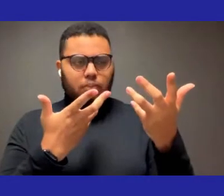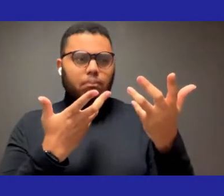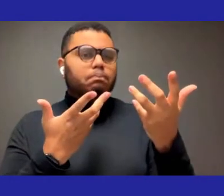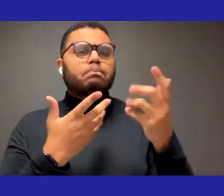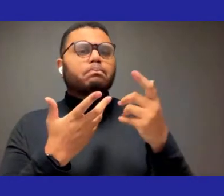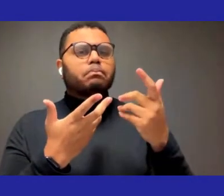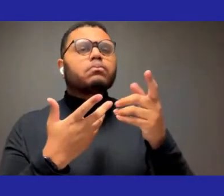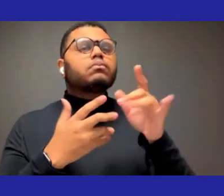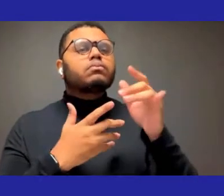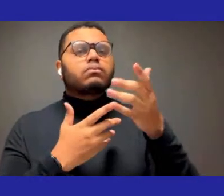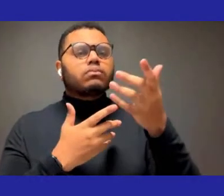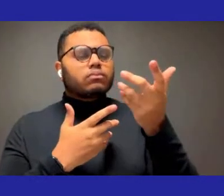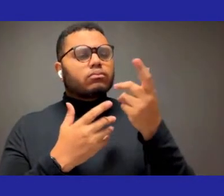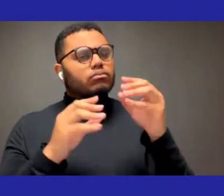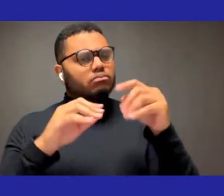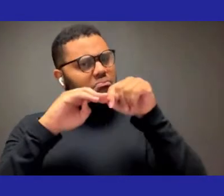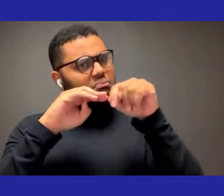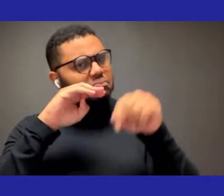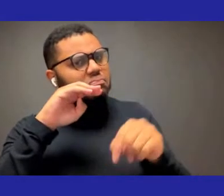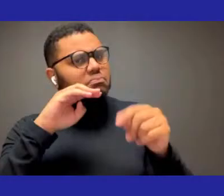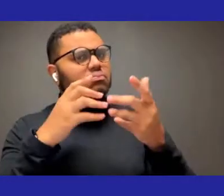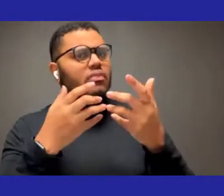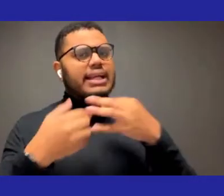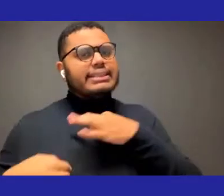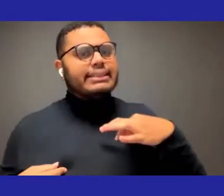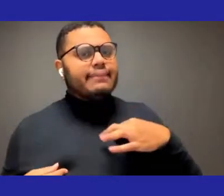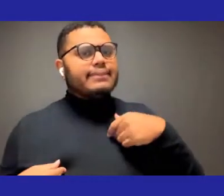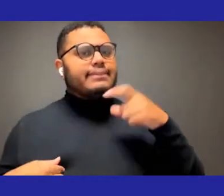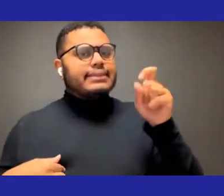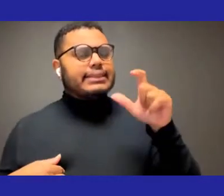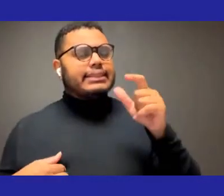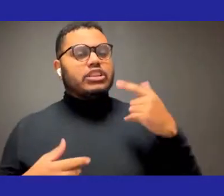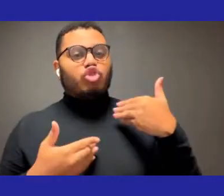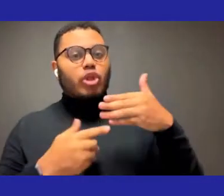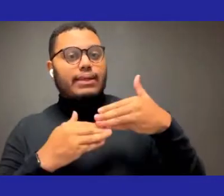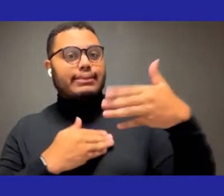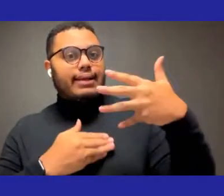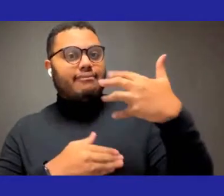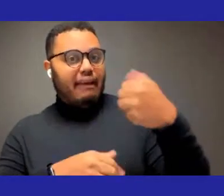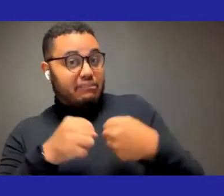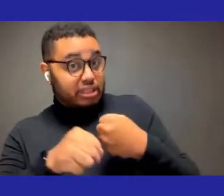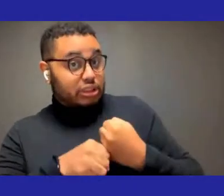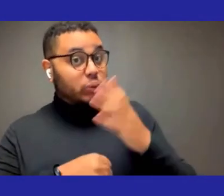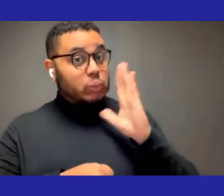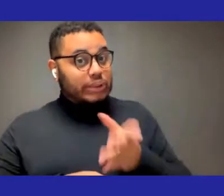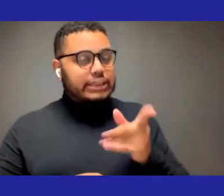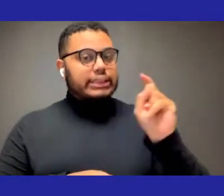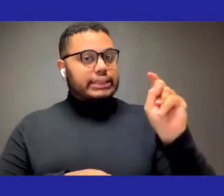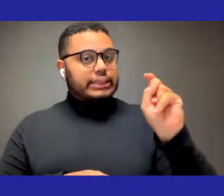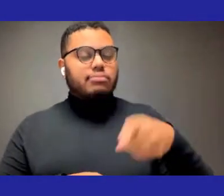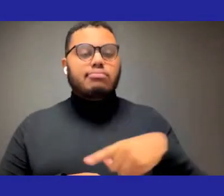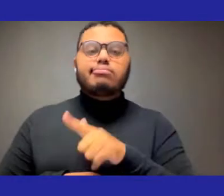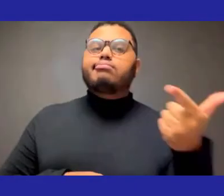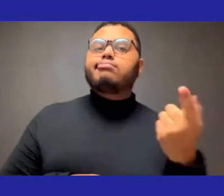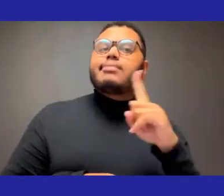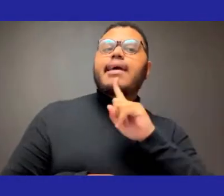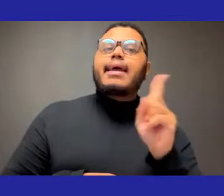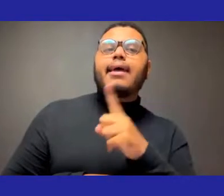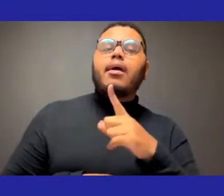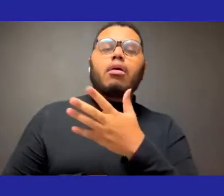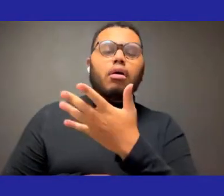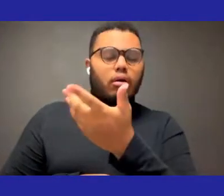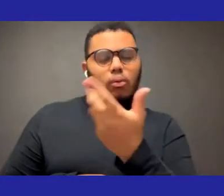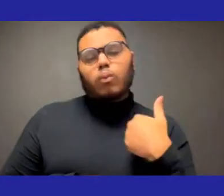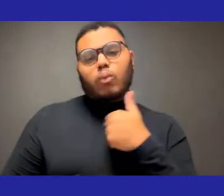does it get deep into staffing needs over the next 5 years when it comes to Great nursing? question. So we were just